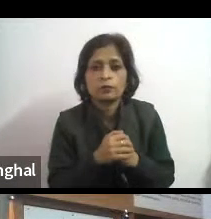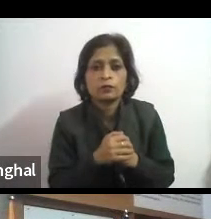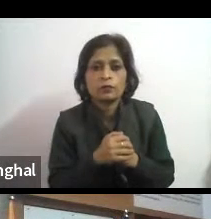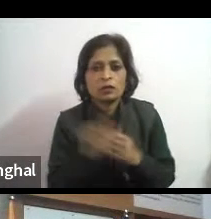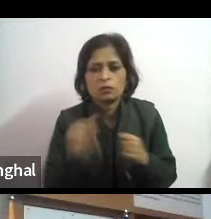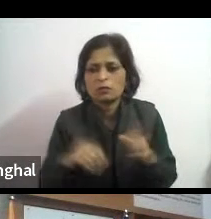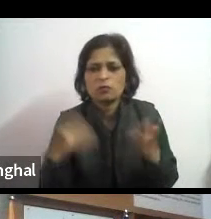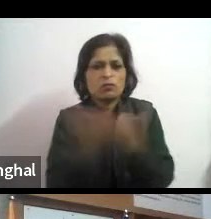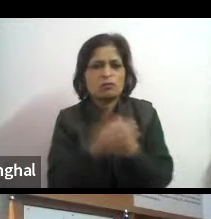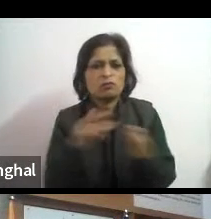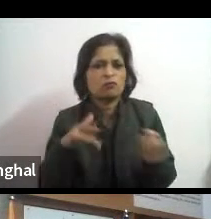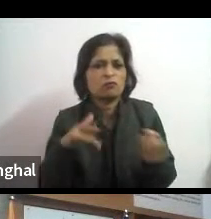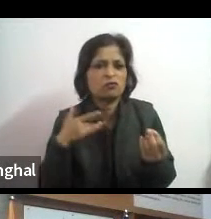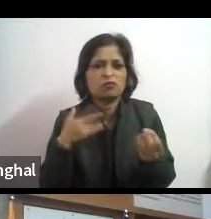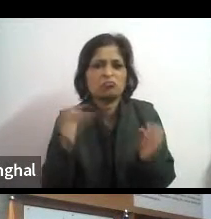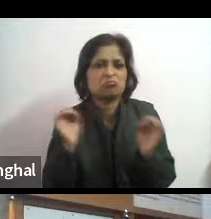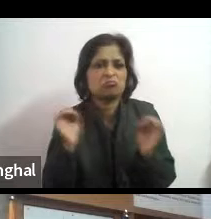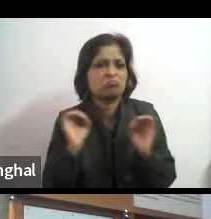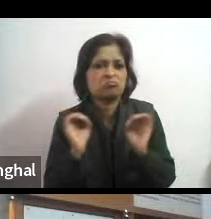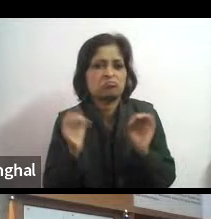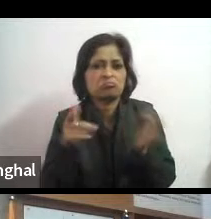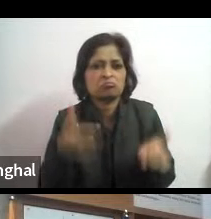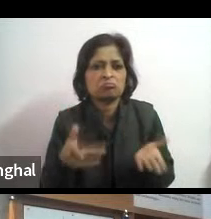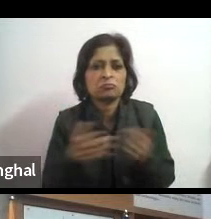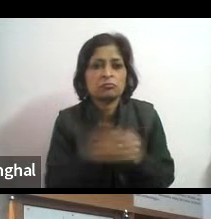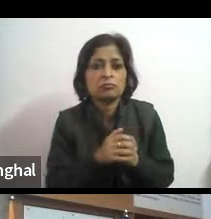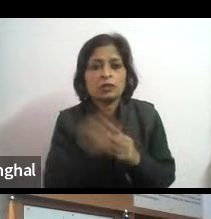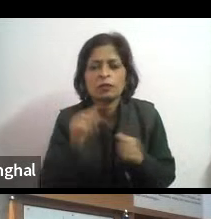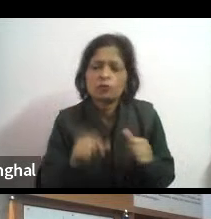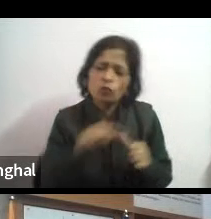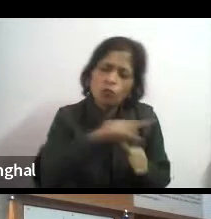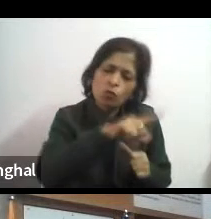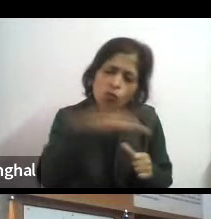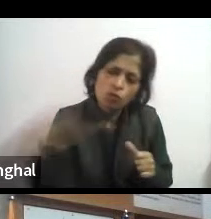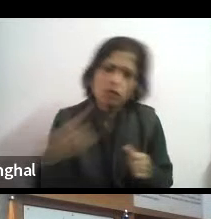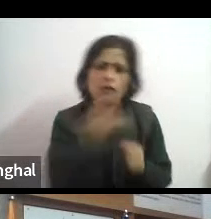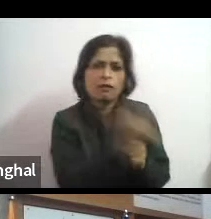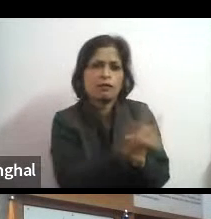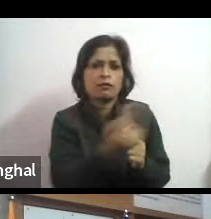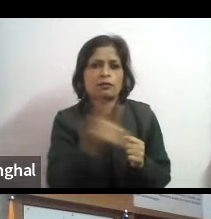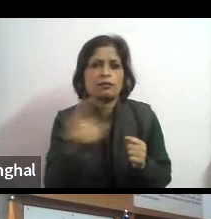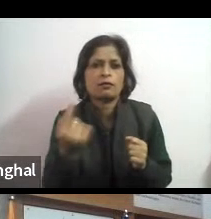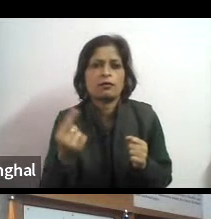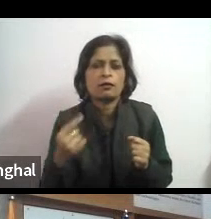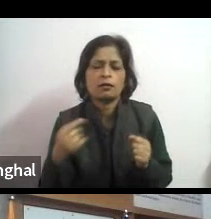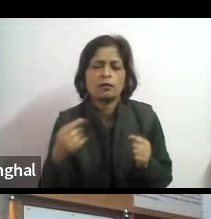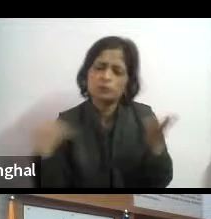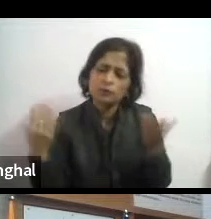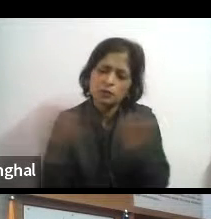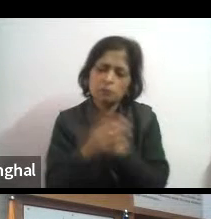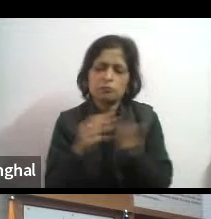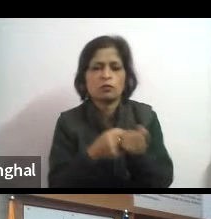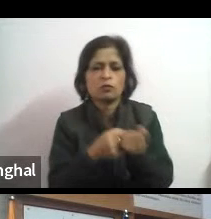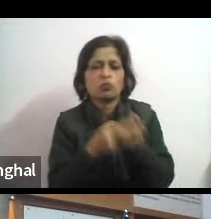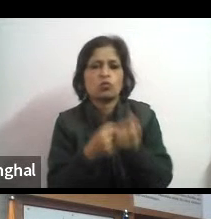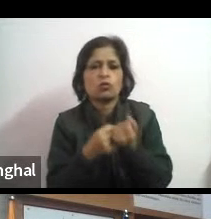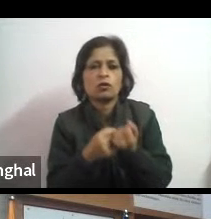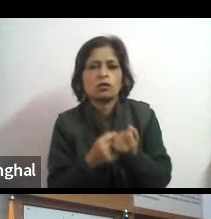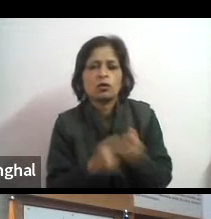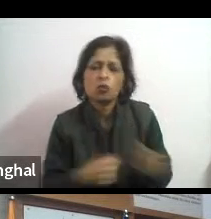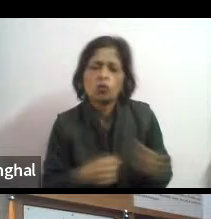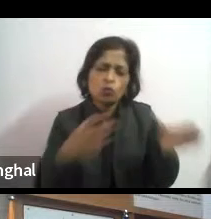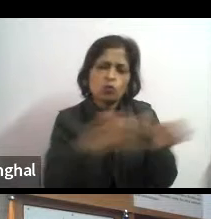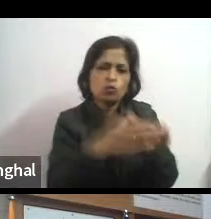to realize yet that it is for everyone, by everyone. That includes every department,